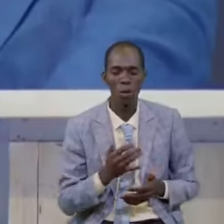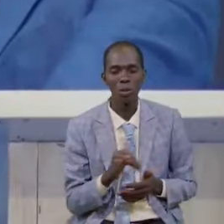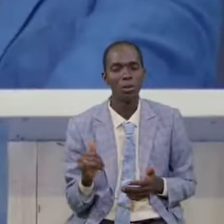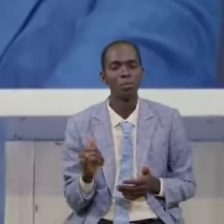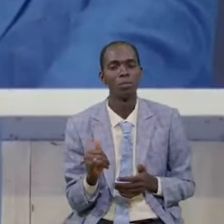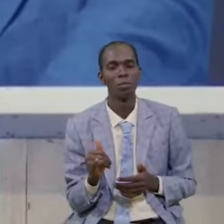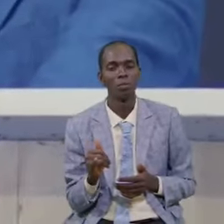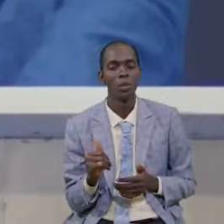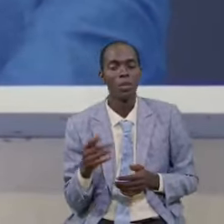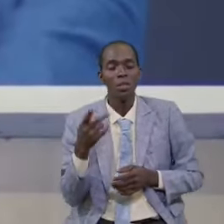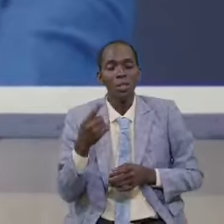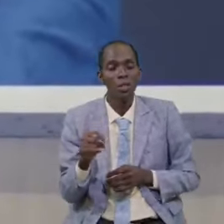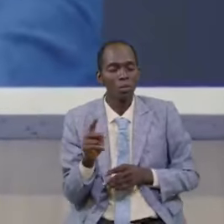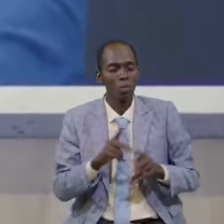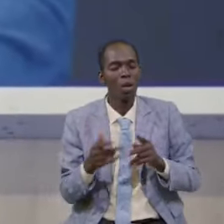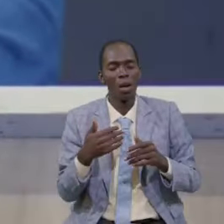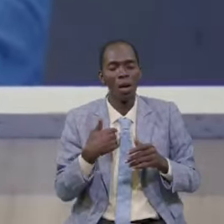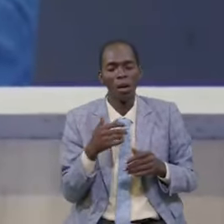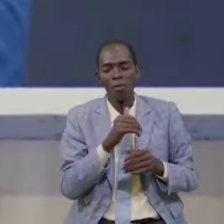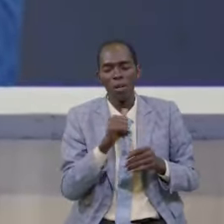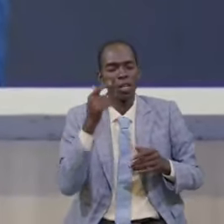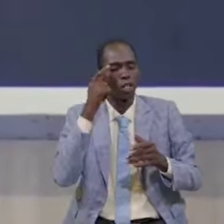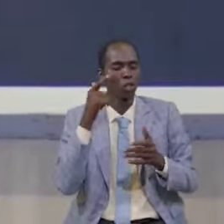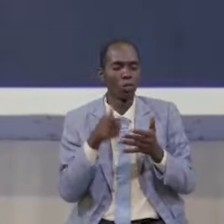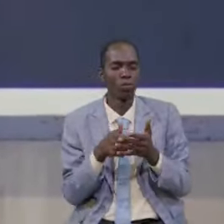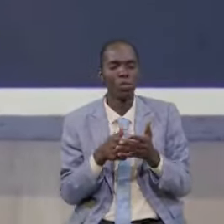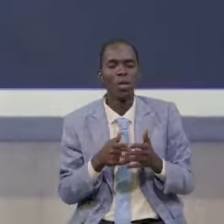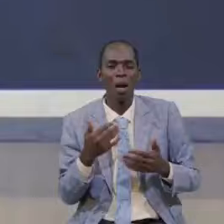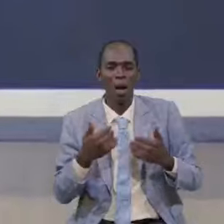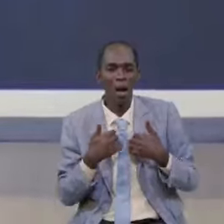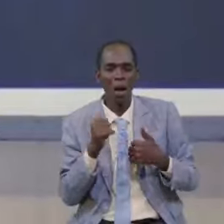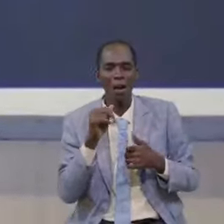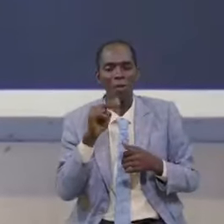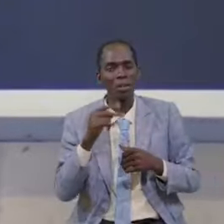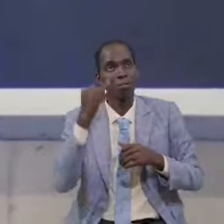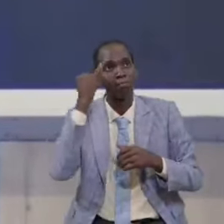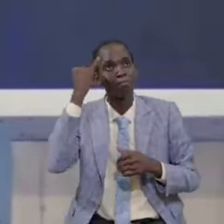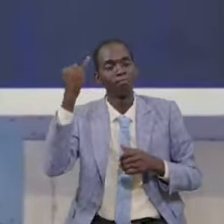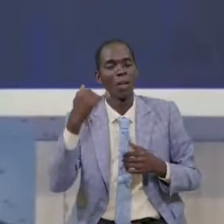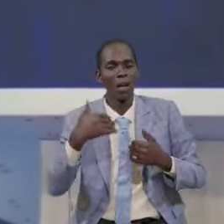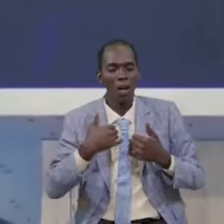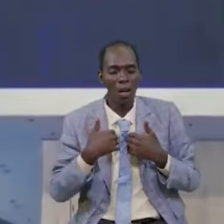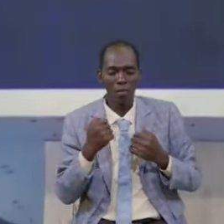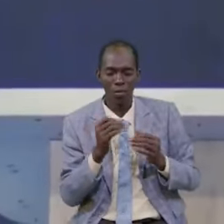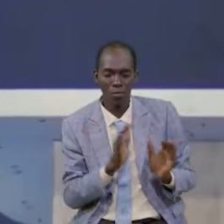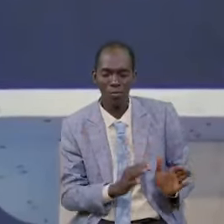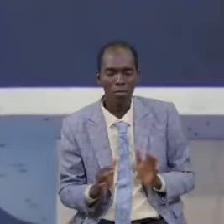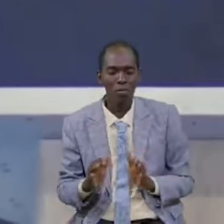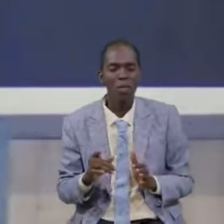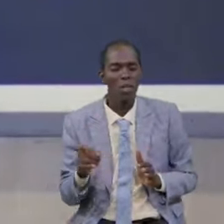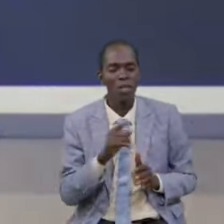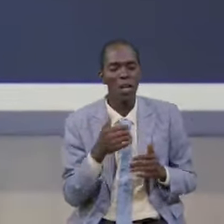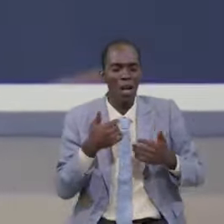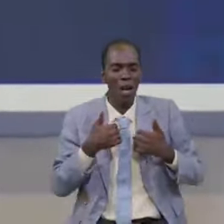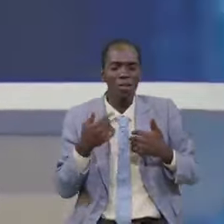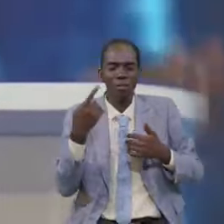goal. They have an idea. They have an ideal. They have the peak of the mountain they want to